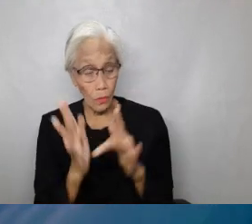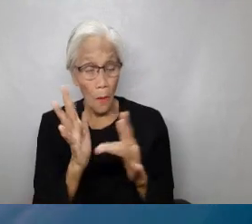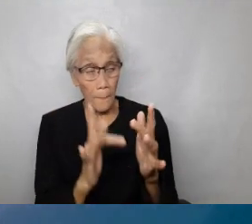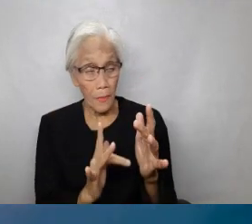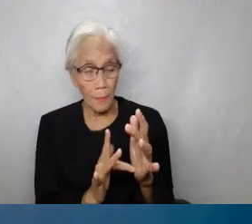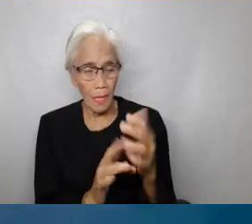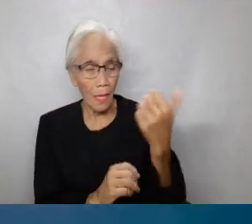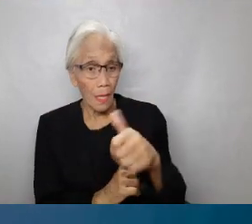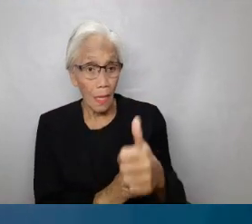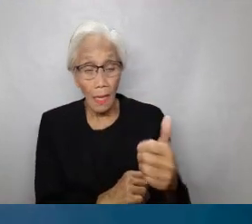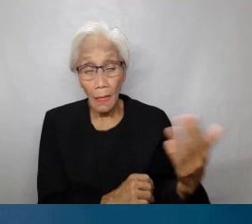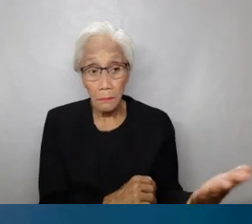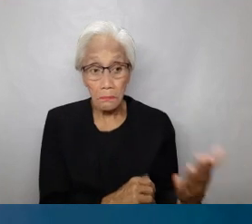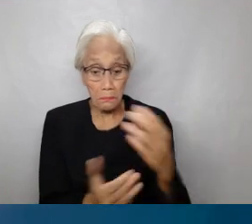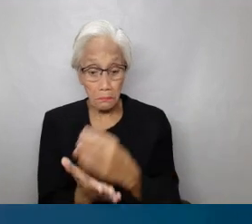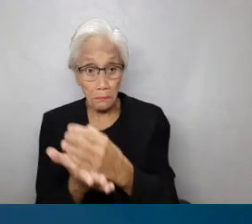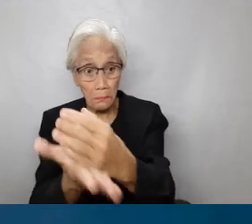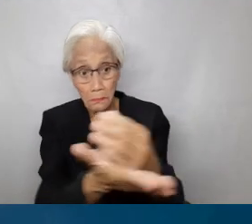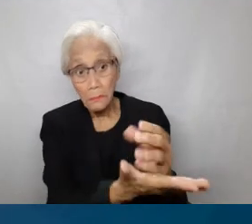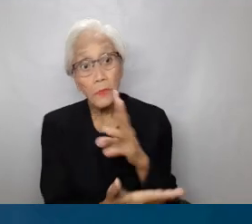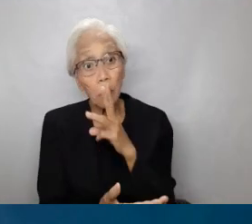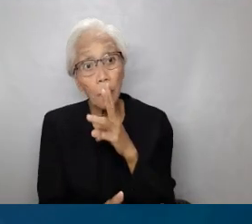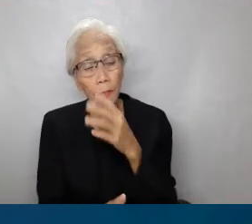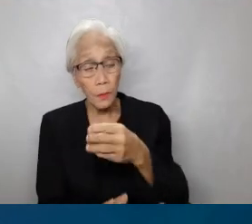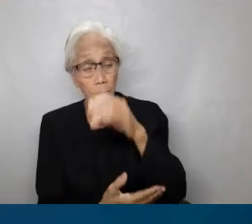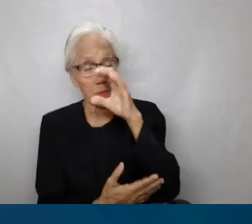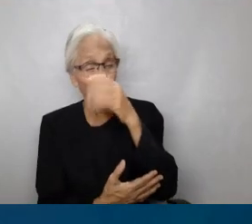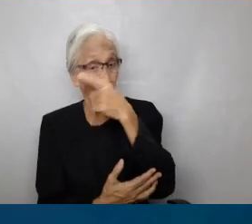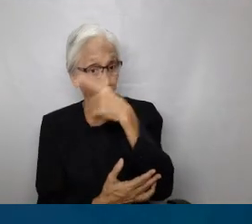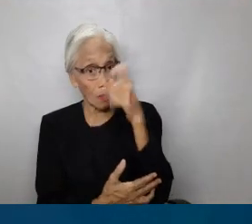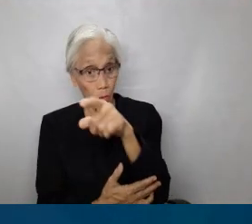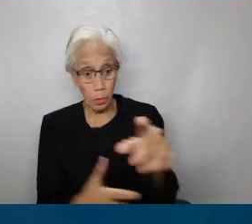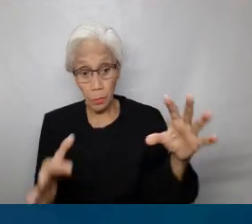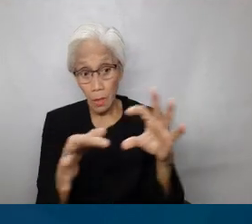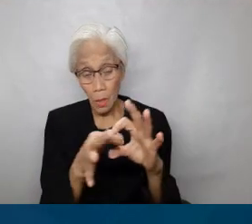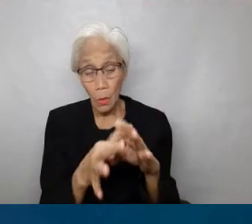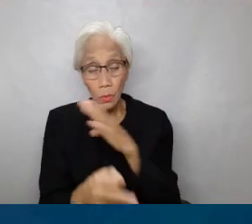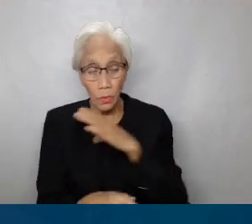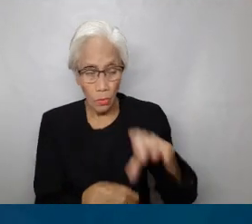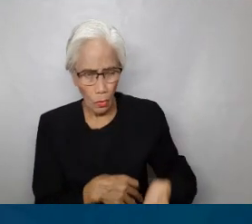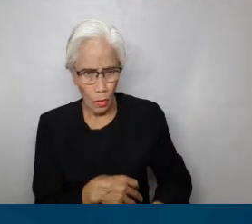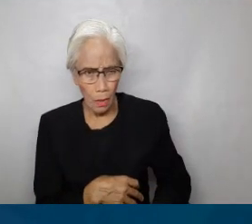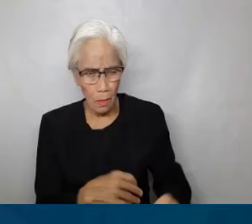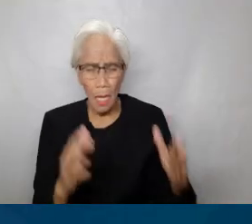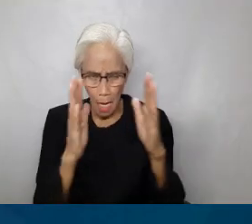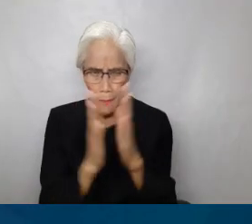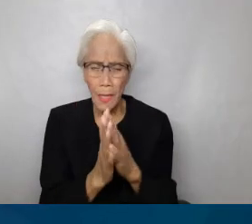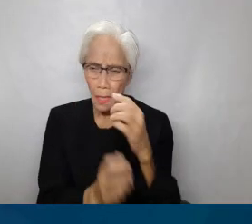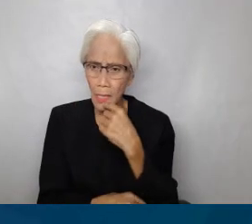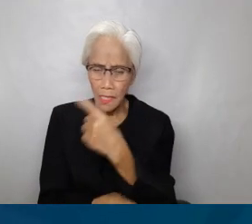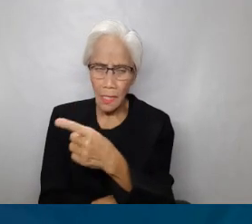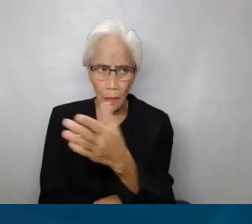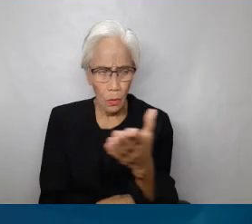ito, anyone who gives you a cup of water to drink because you belong to Christ, amen, I say